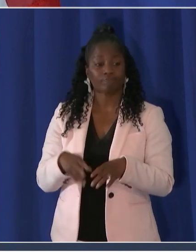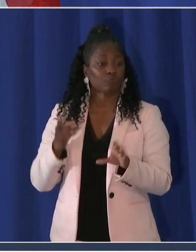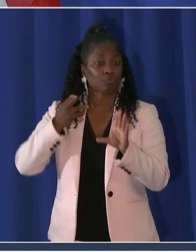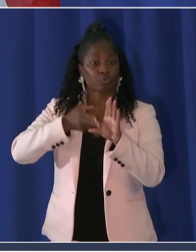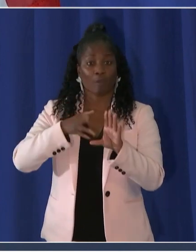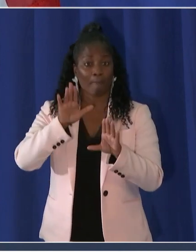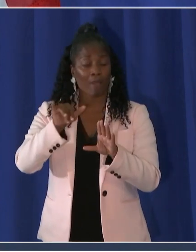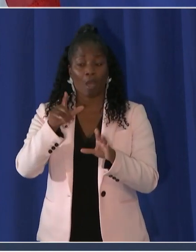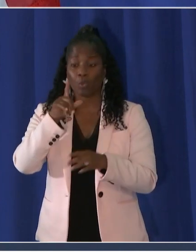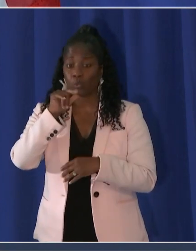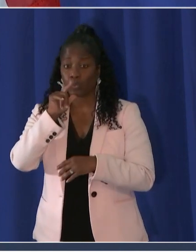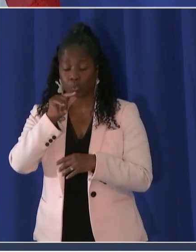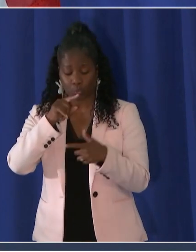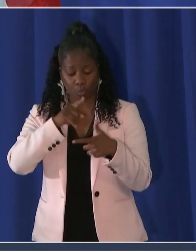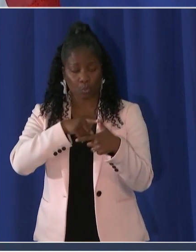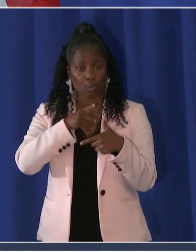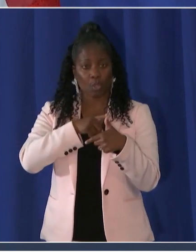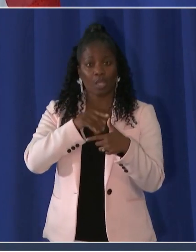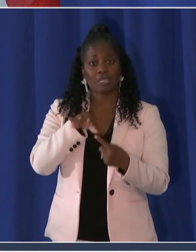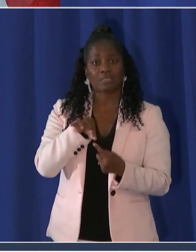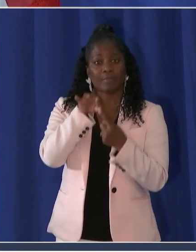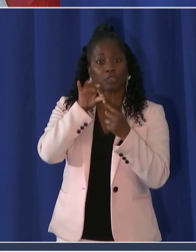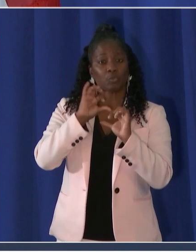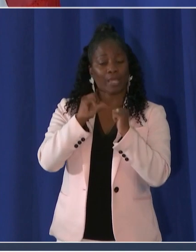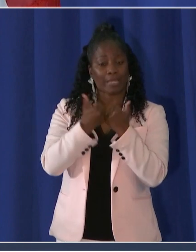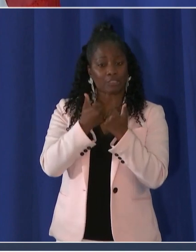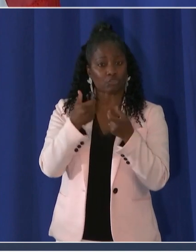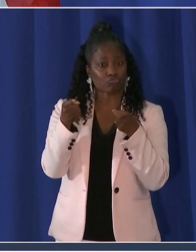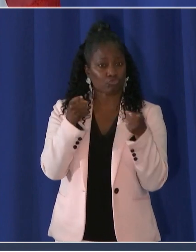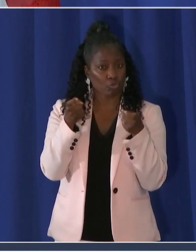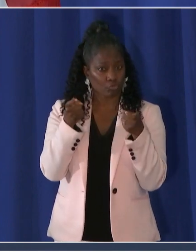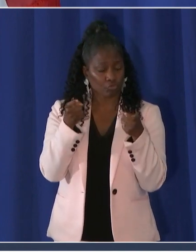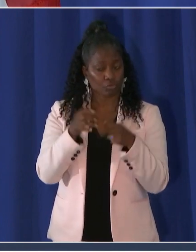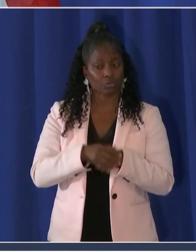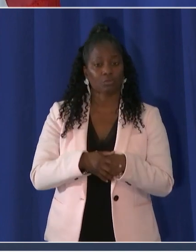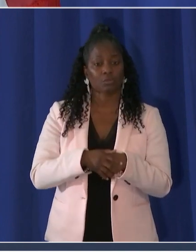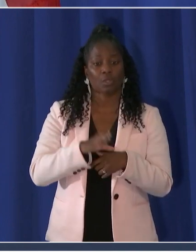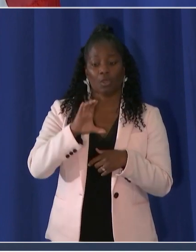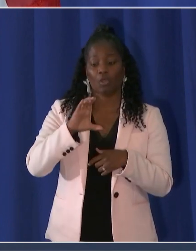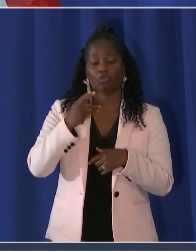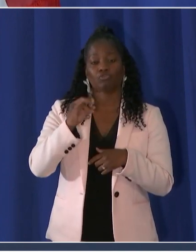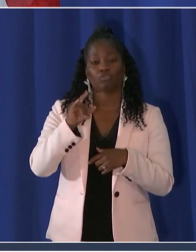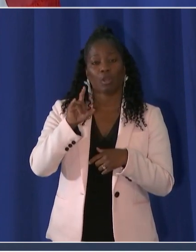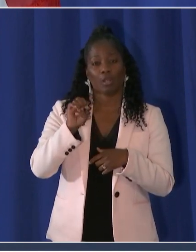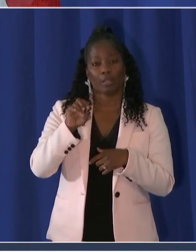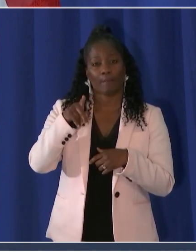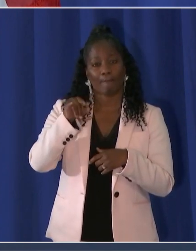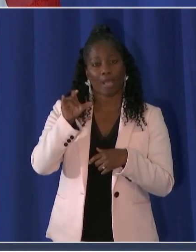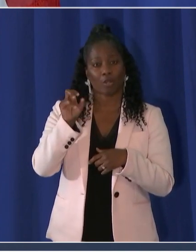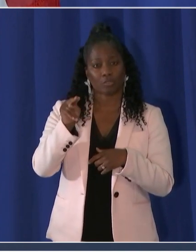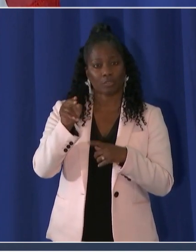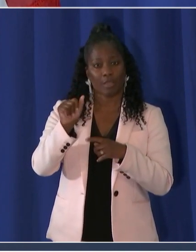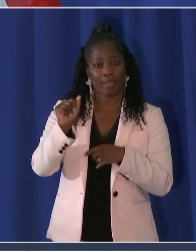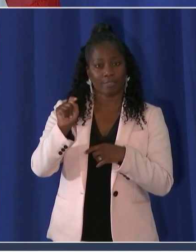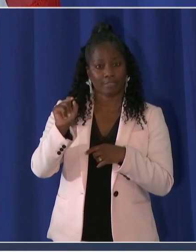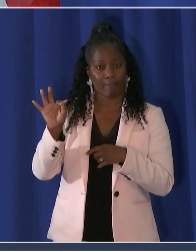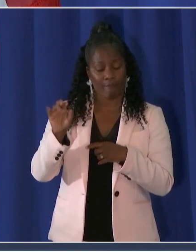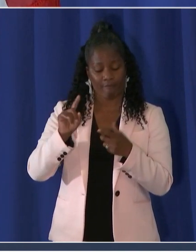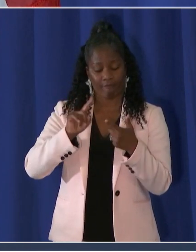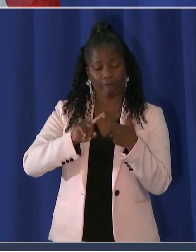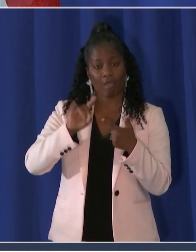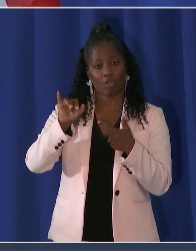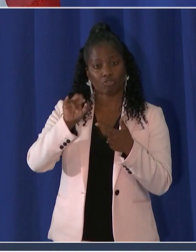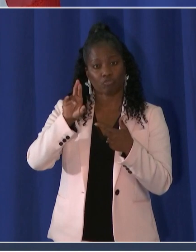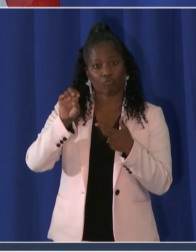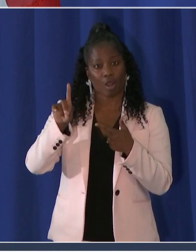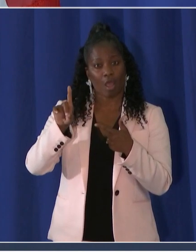well by the special agents in charge, Charlie Patterson of the ATF, Gerard